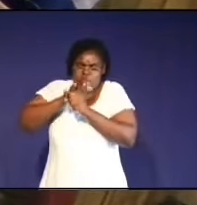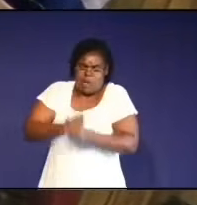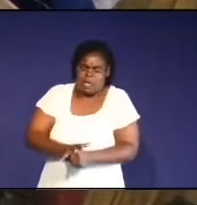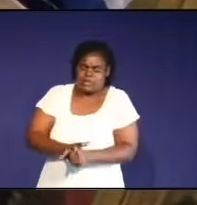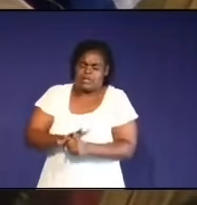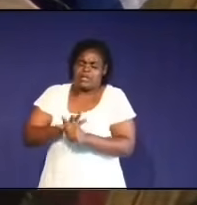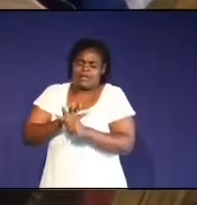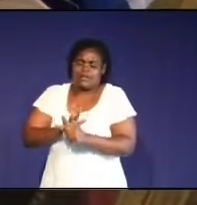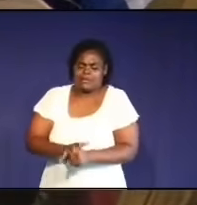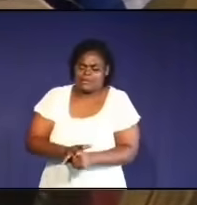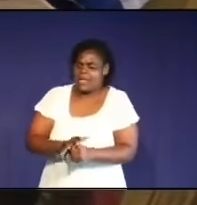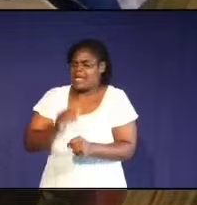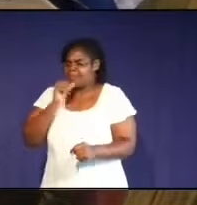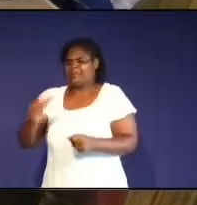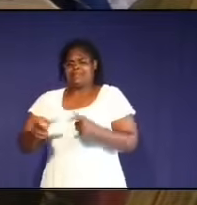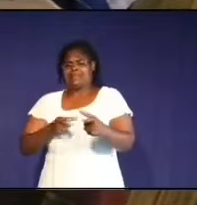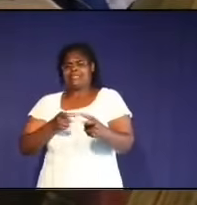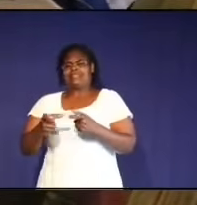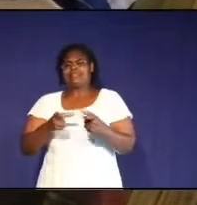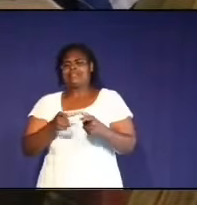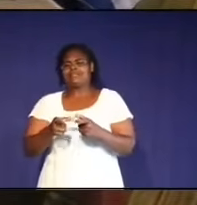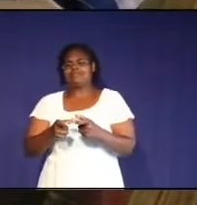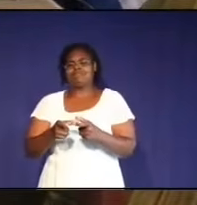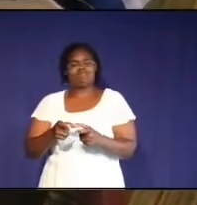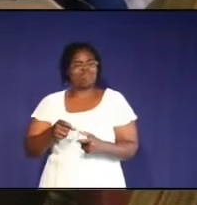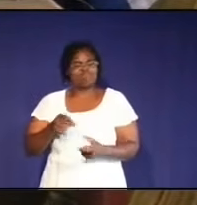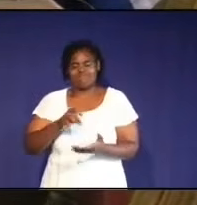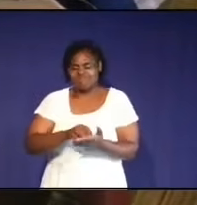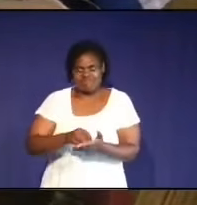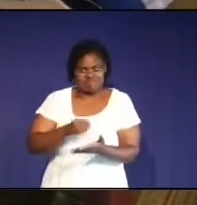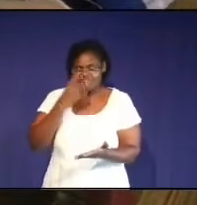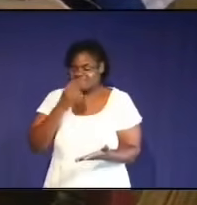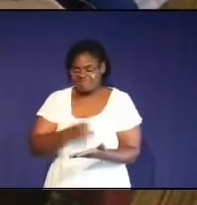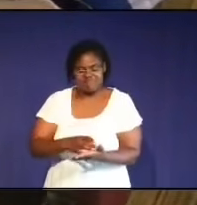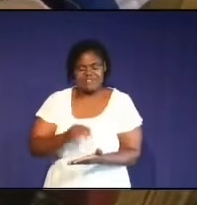hand will not work